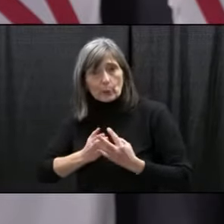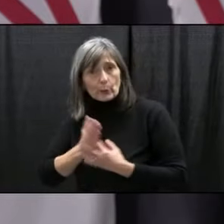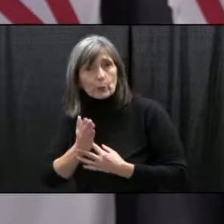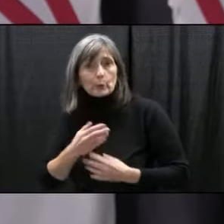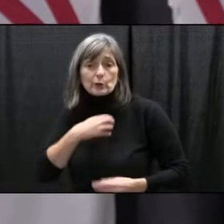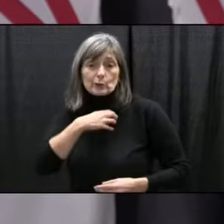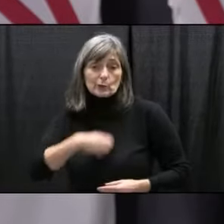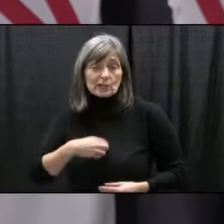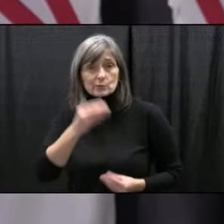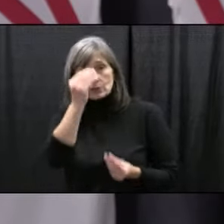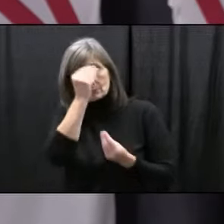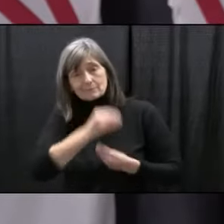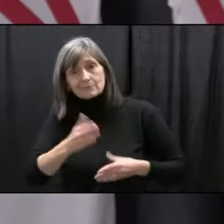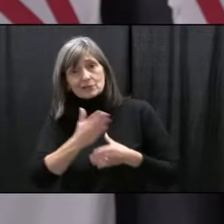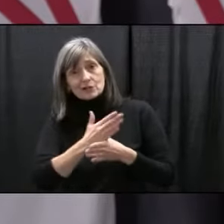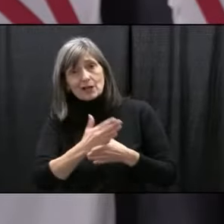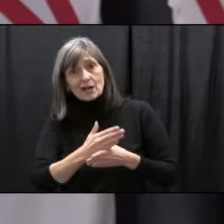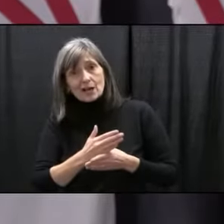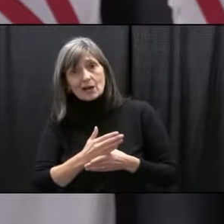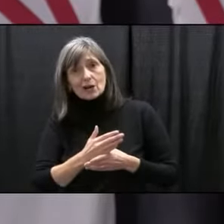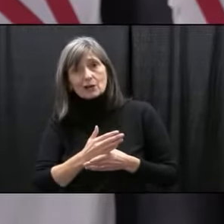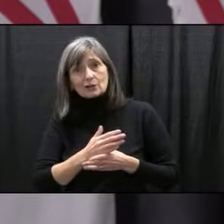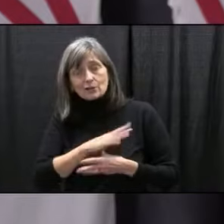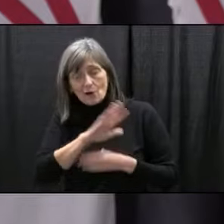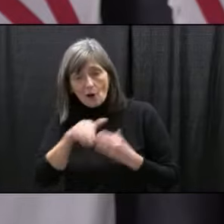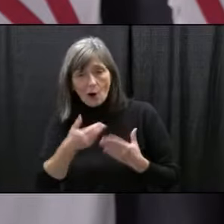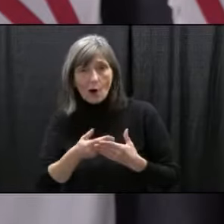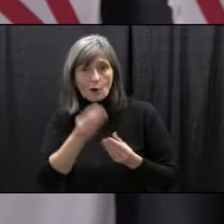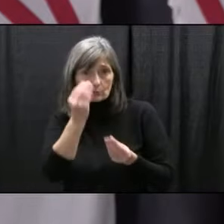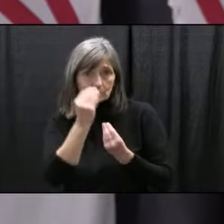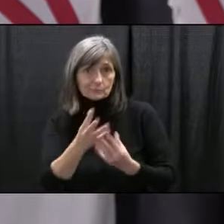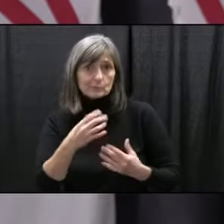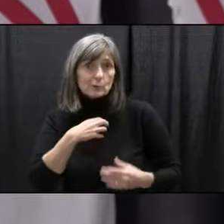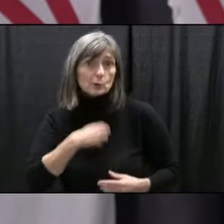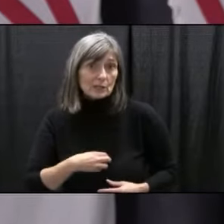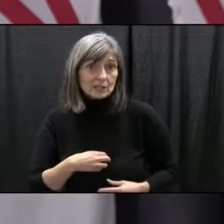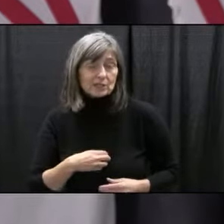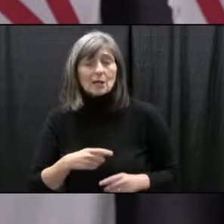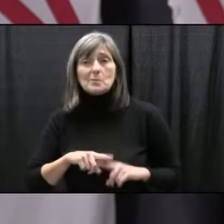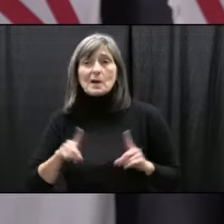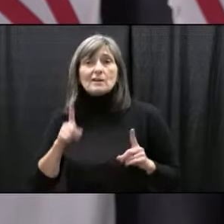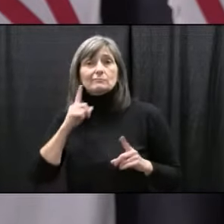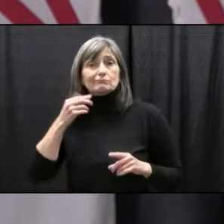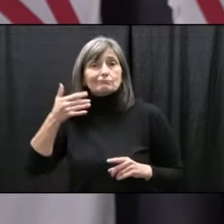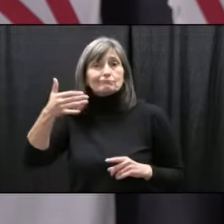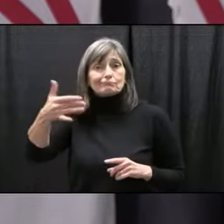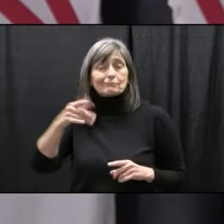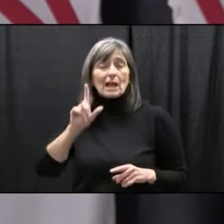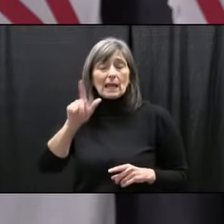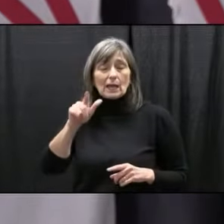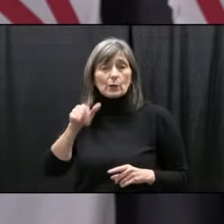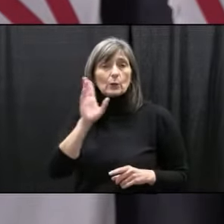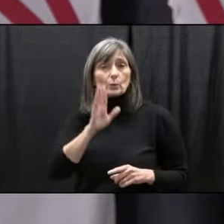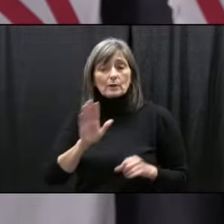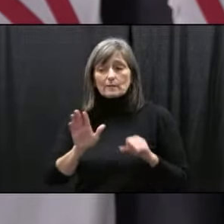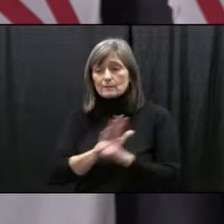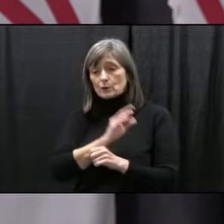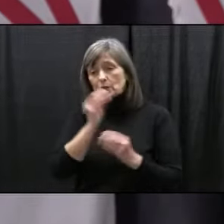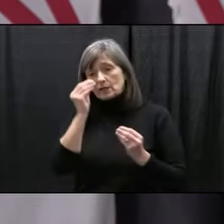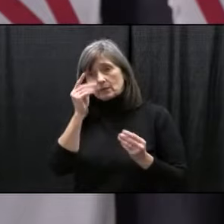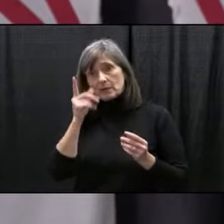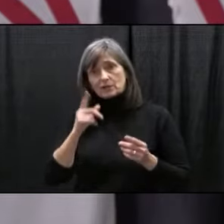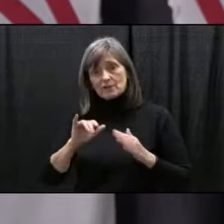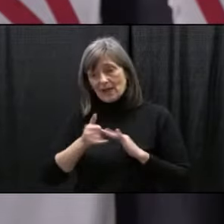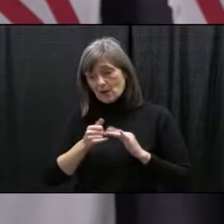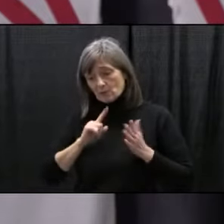and communicate more fulsome even than we have to date. But in due course, there will be plenty of time to have